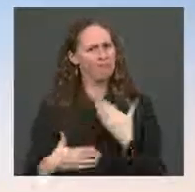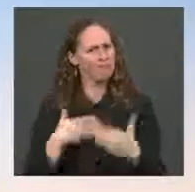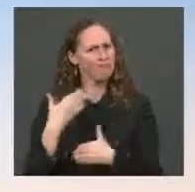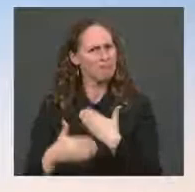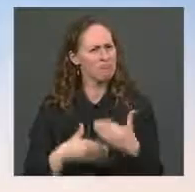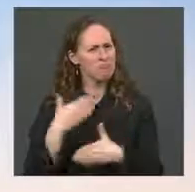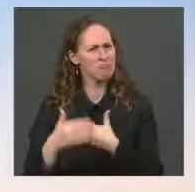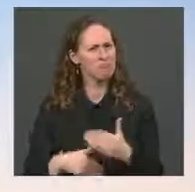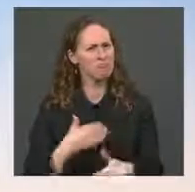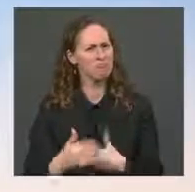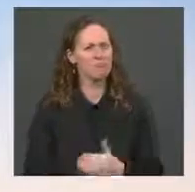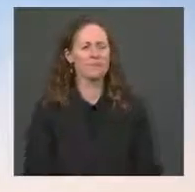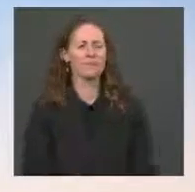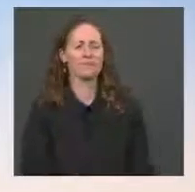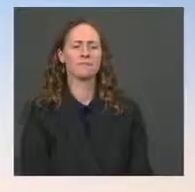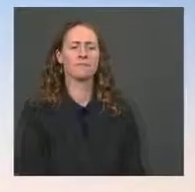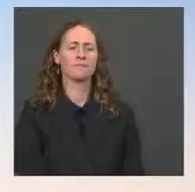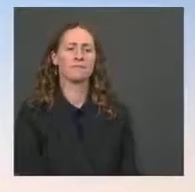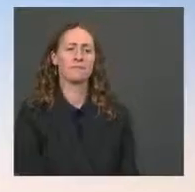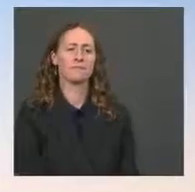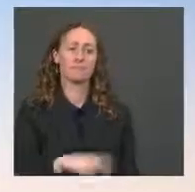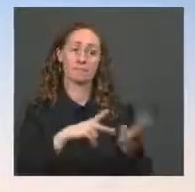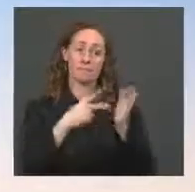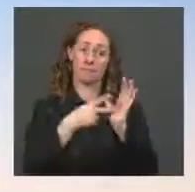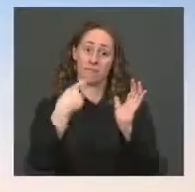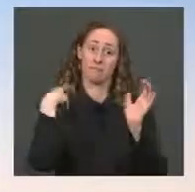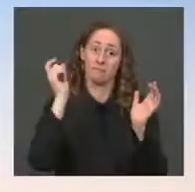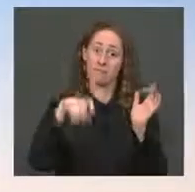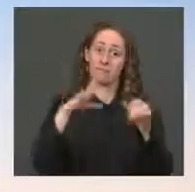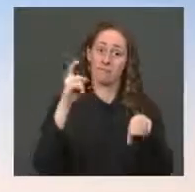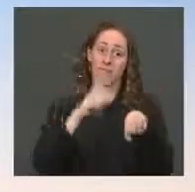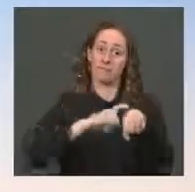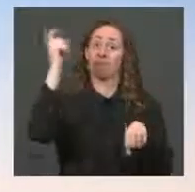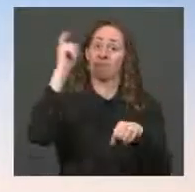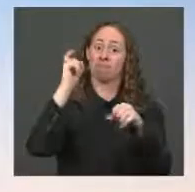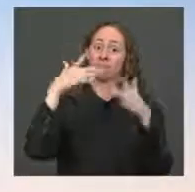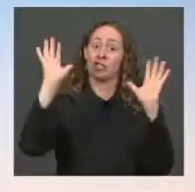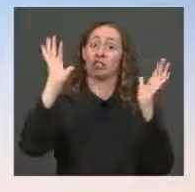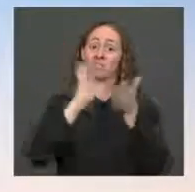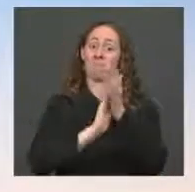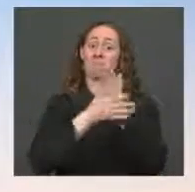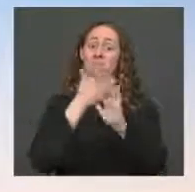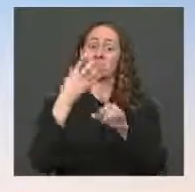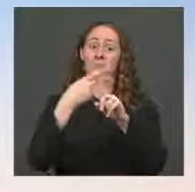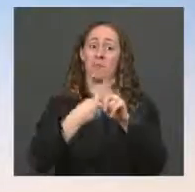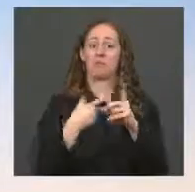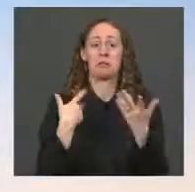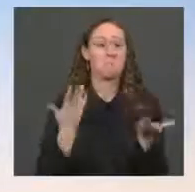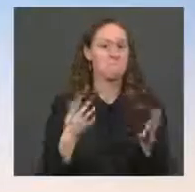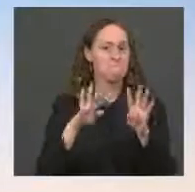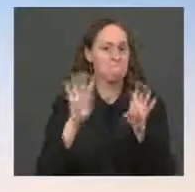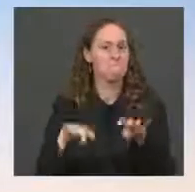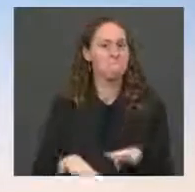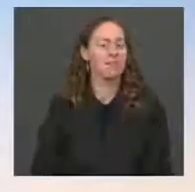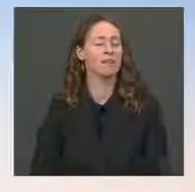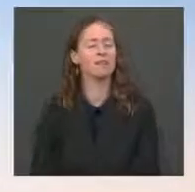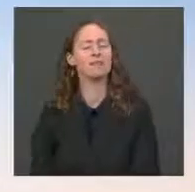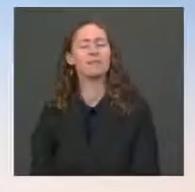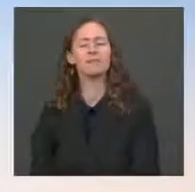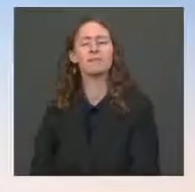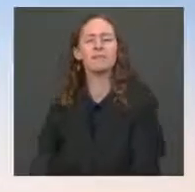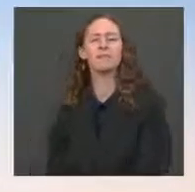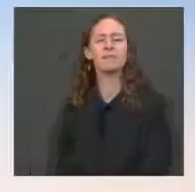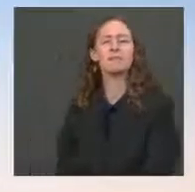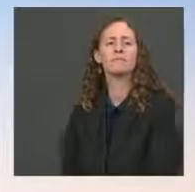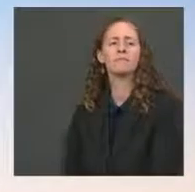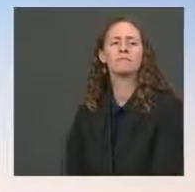our meeting is there, our objectives, our ability to achieve what we want to do. And then just one more on some of the details of the plan. Does the White House believe